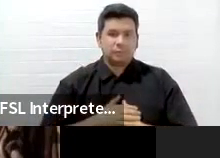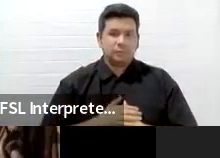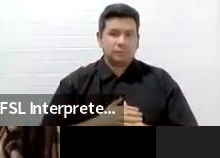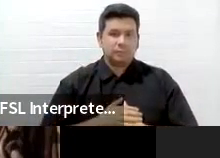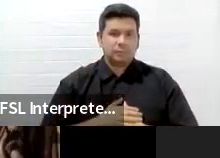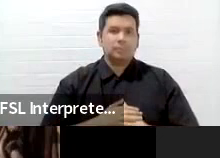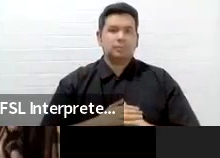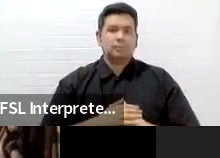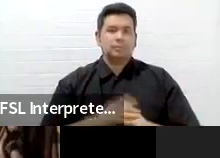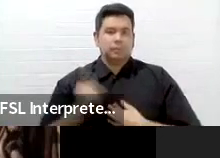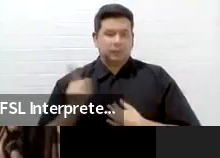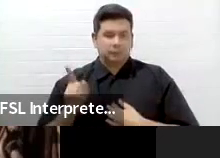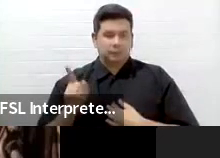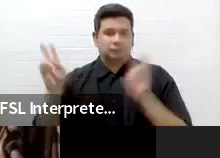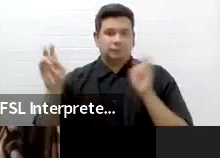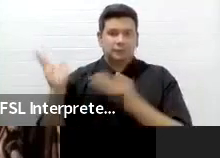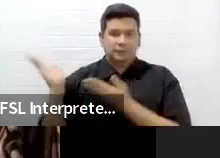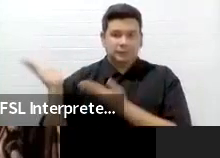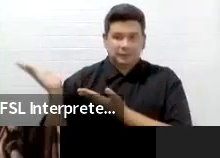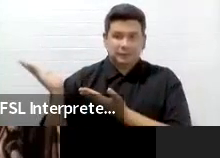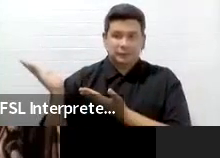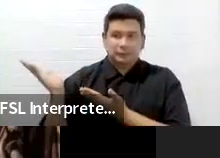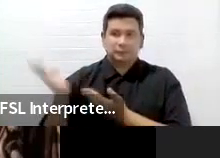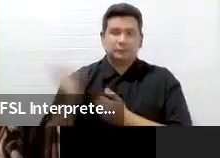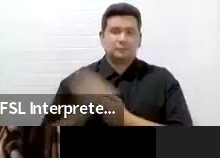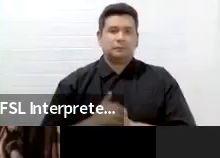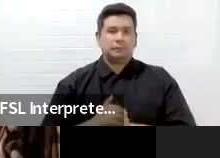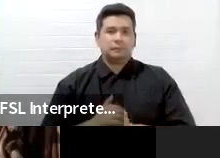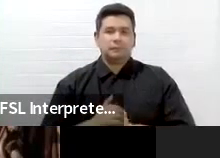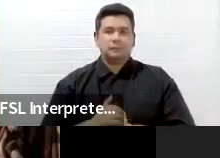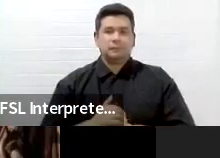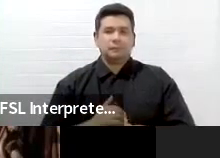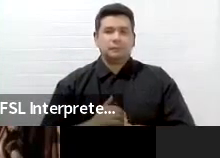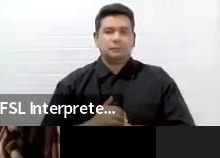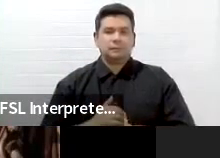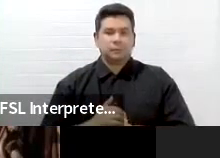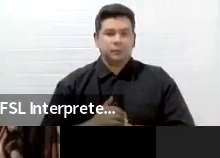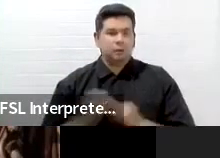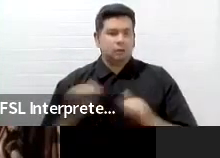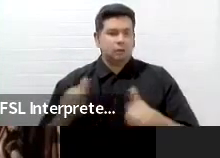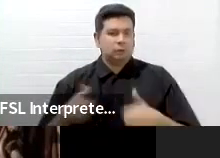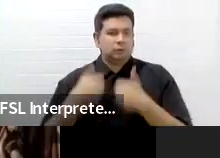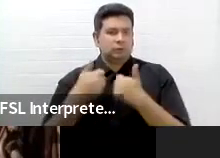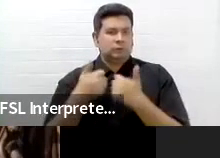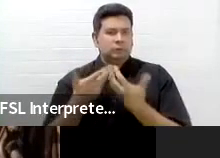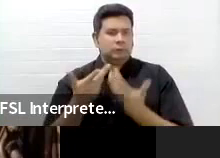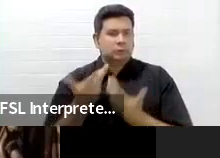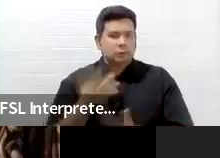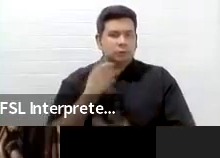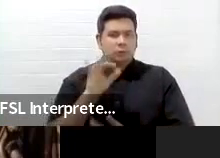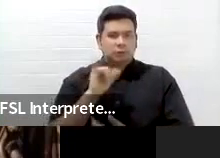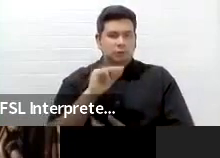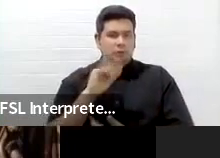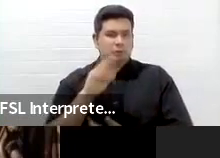Empire, the 1918 Influenza Pandemic in the Philippines, and the challenge of Philippinization of the American public health programs in